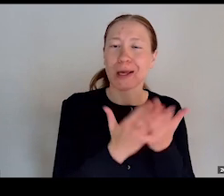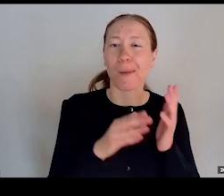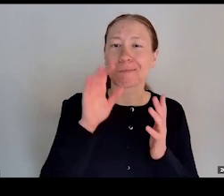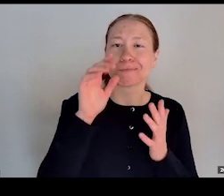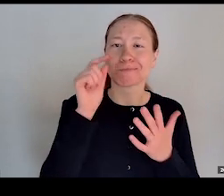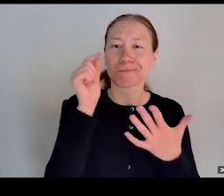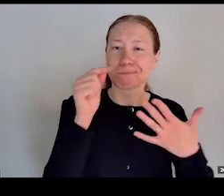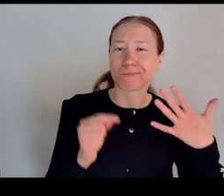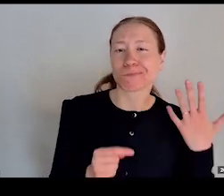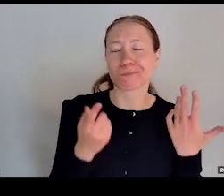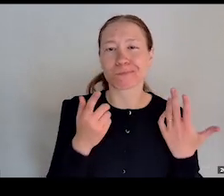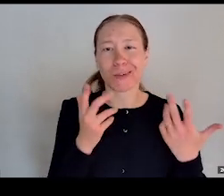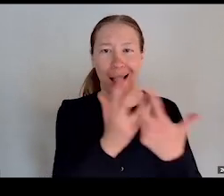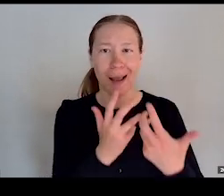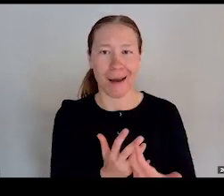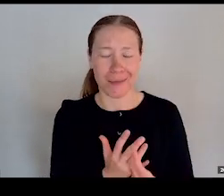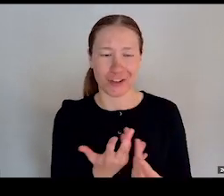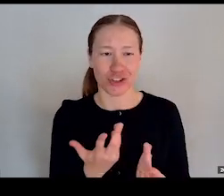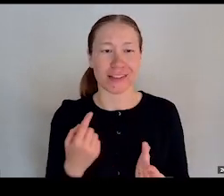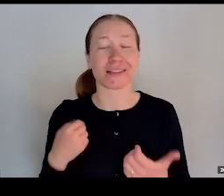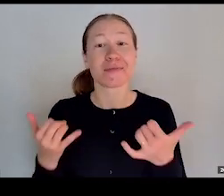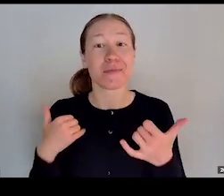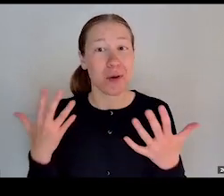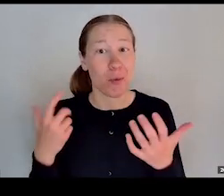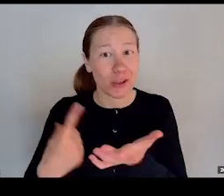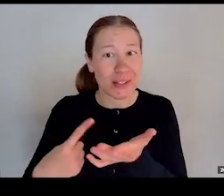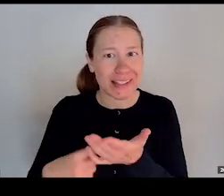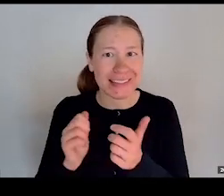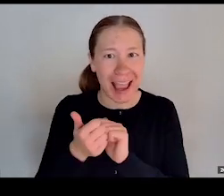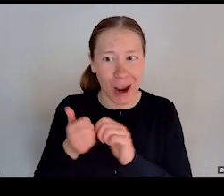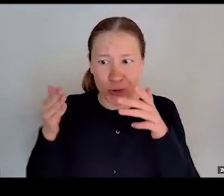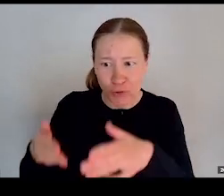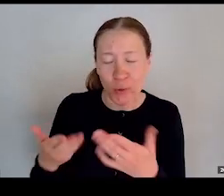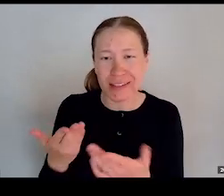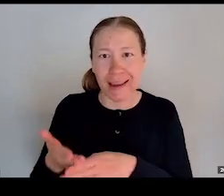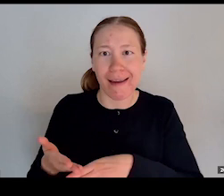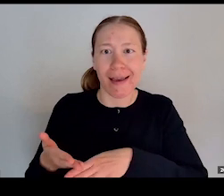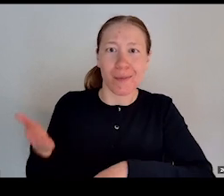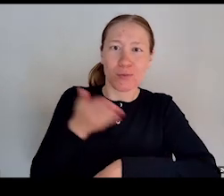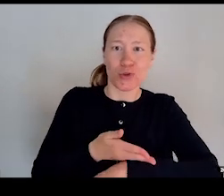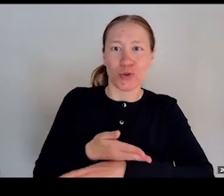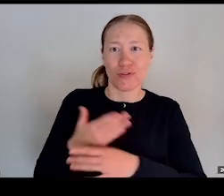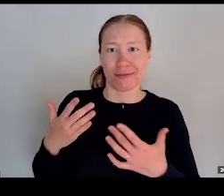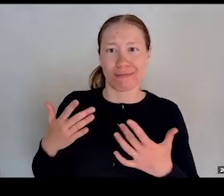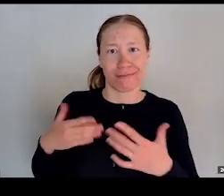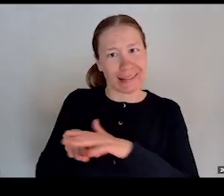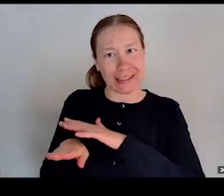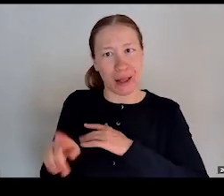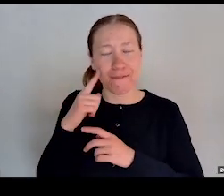I want to talk more and focus on ways that we can increase the accessibility for an in-person event specifically.